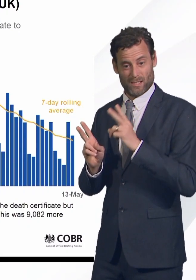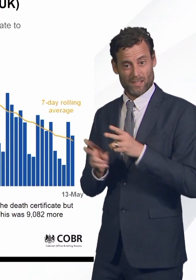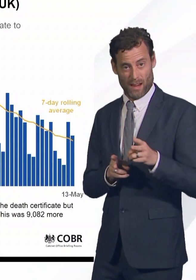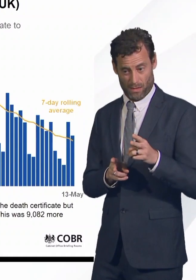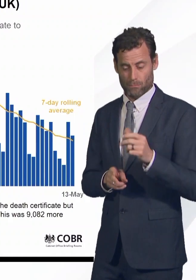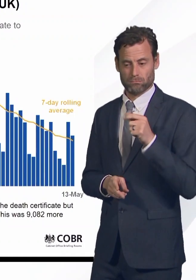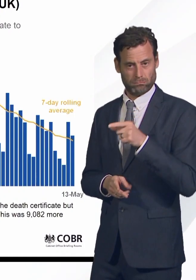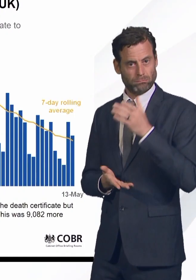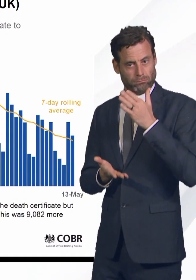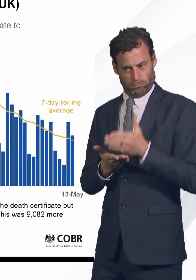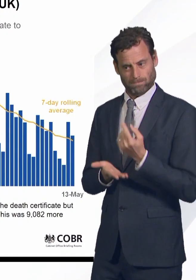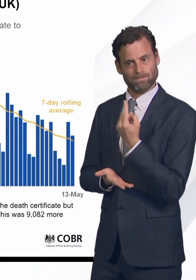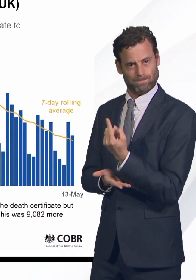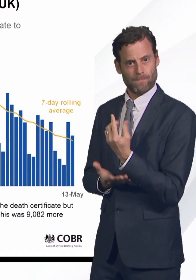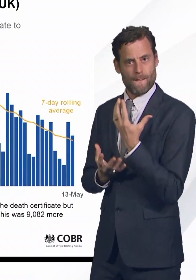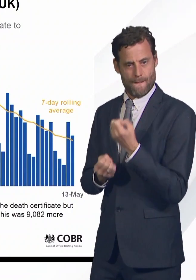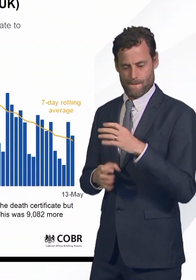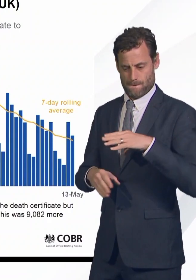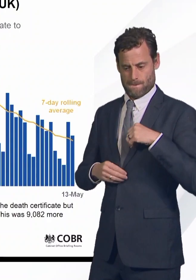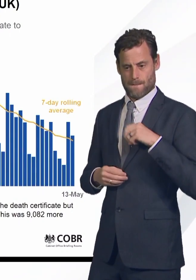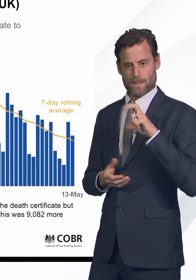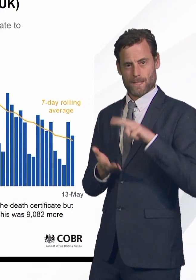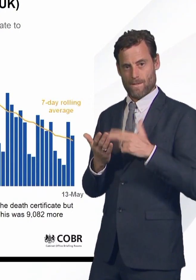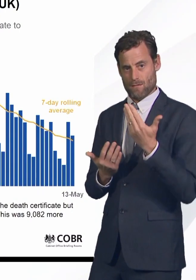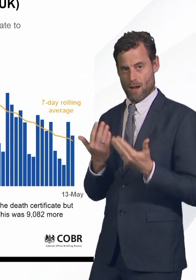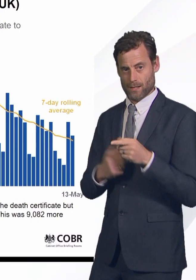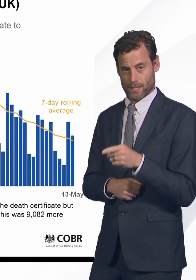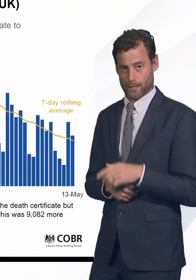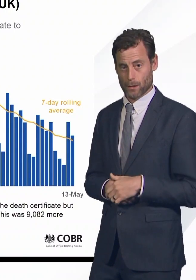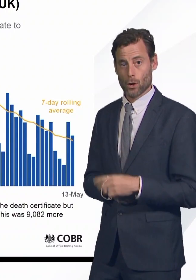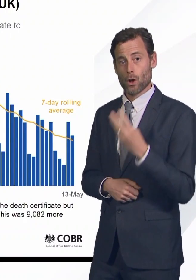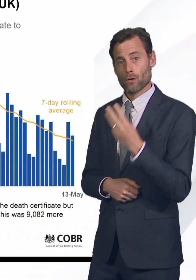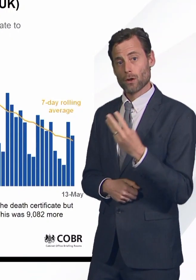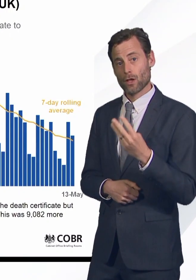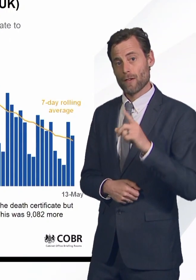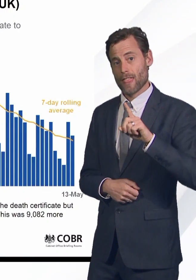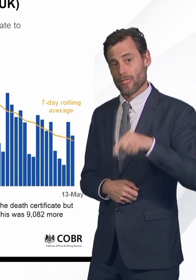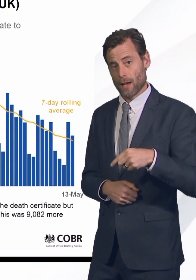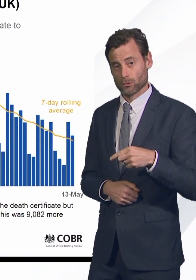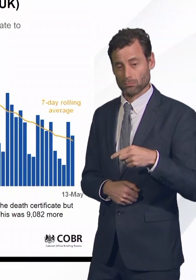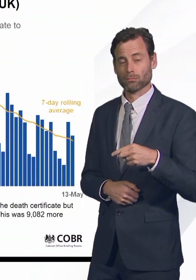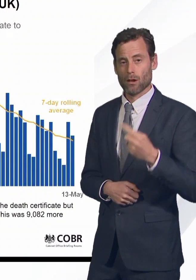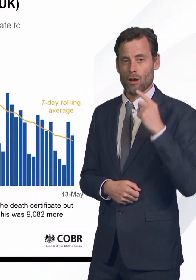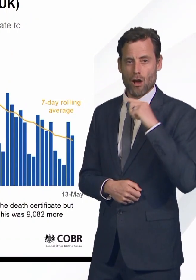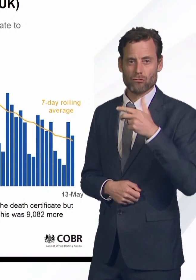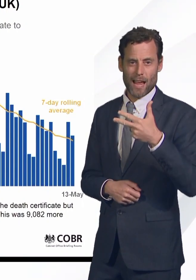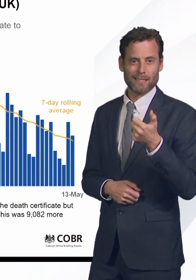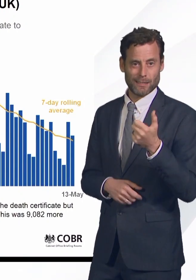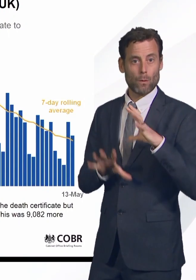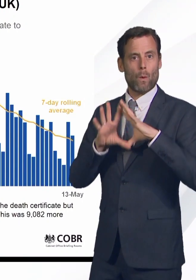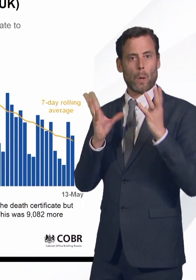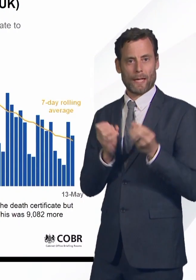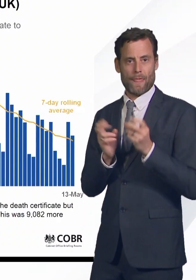positive laboratory test in the last 24 hours, and 33,000 overall. But again, you can